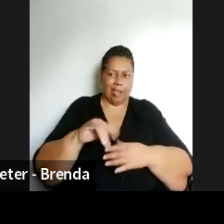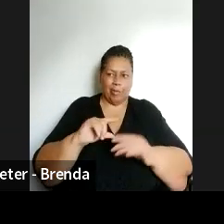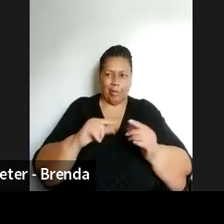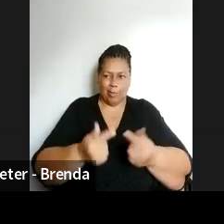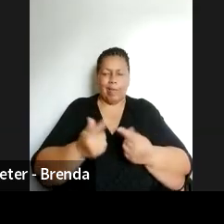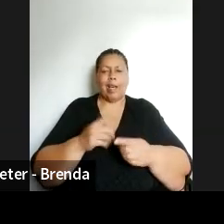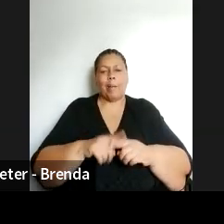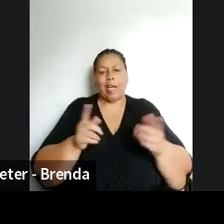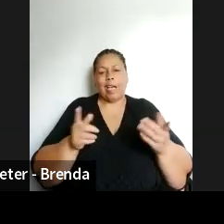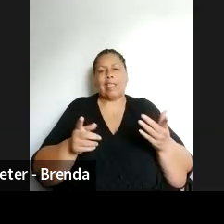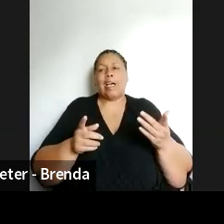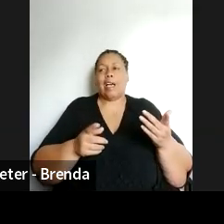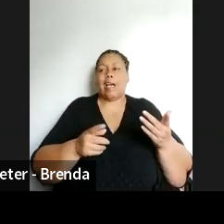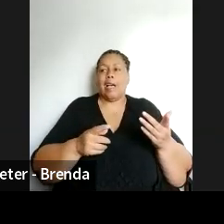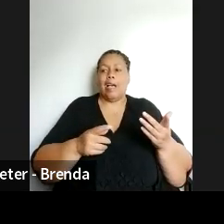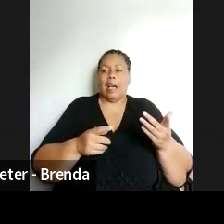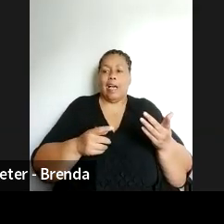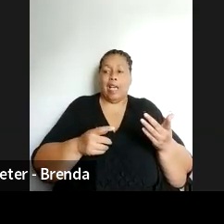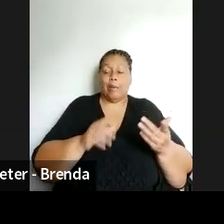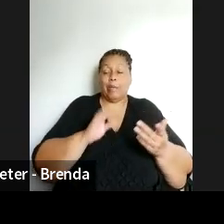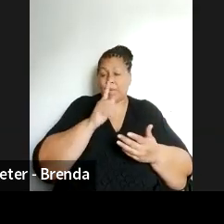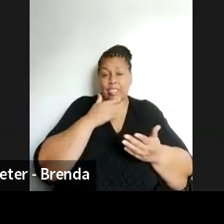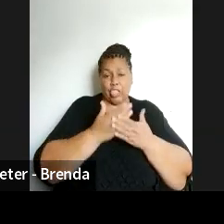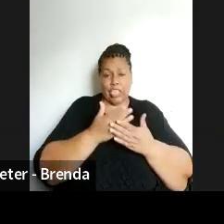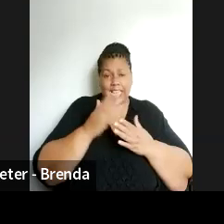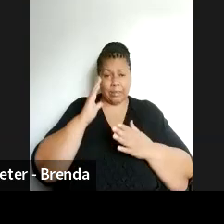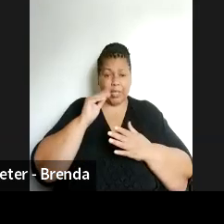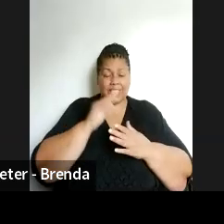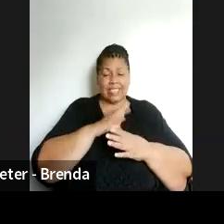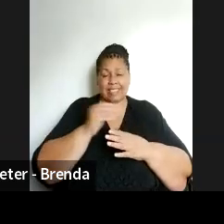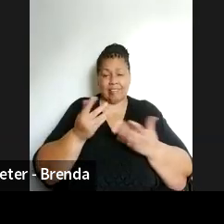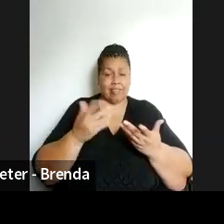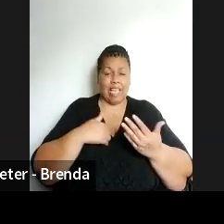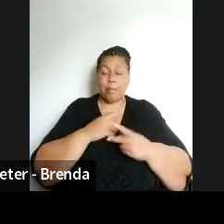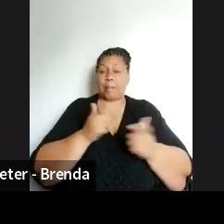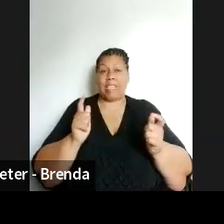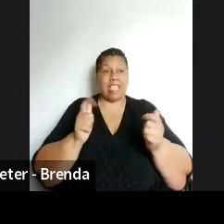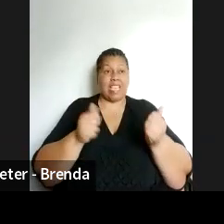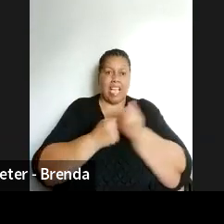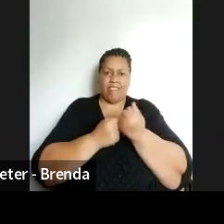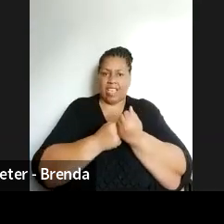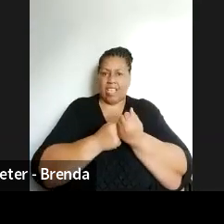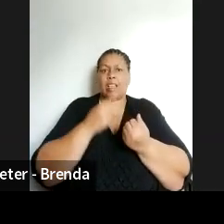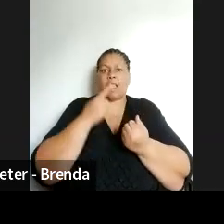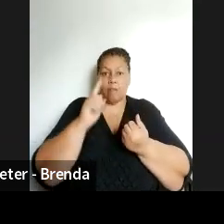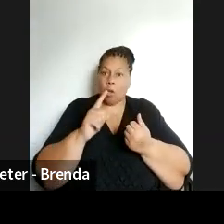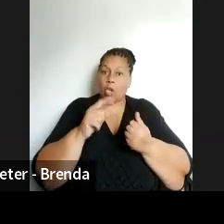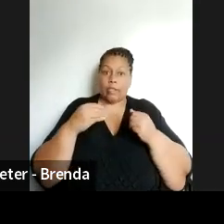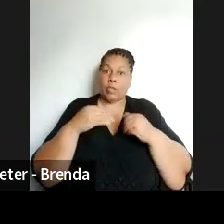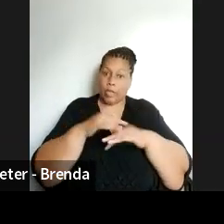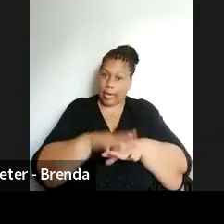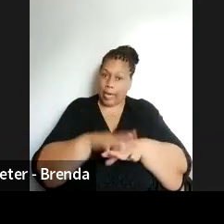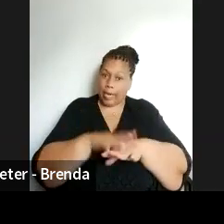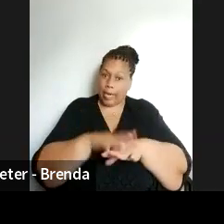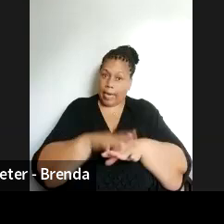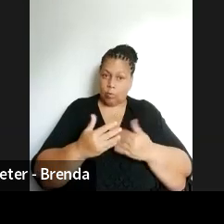group. But it was a really good experience. And so I am a big advocate of integrating classrooms,